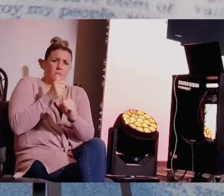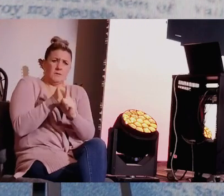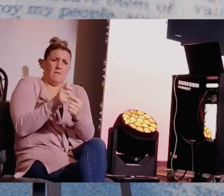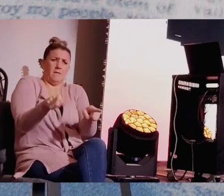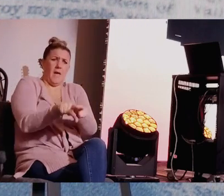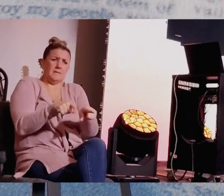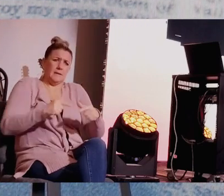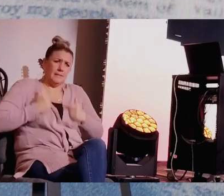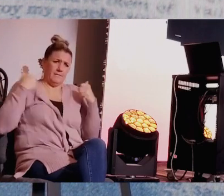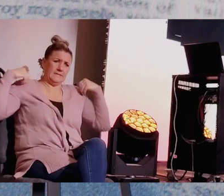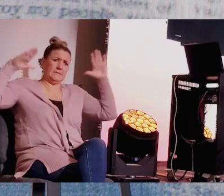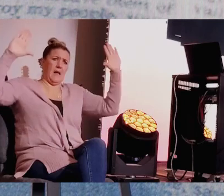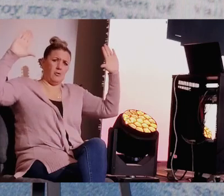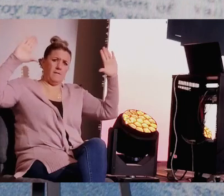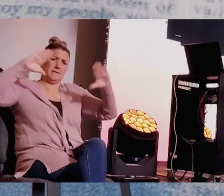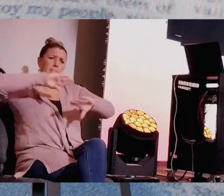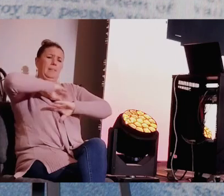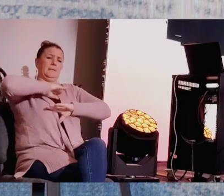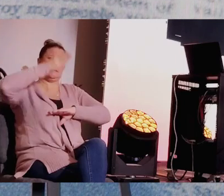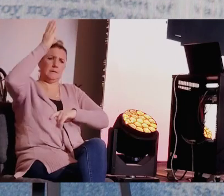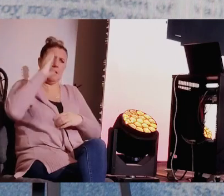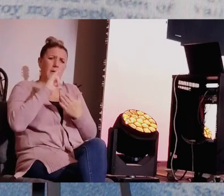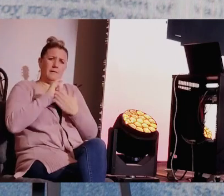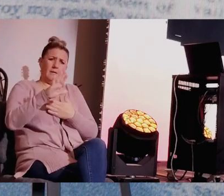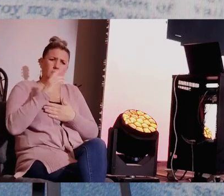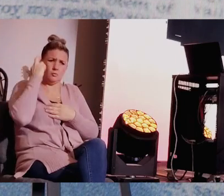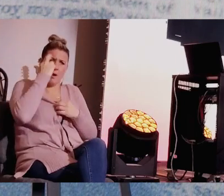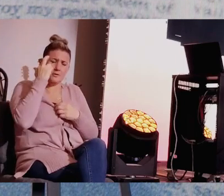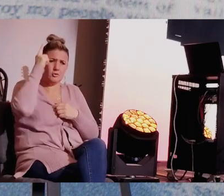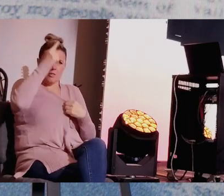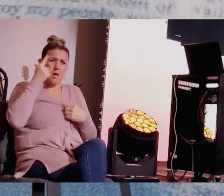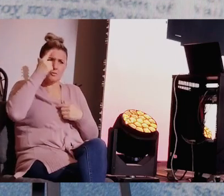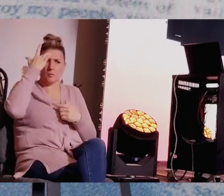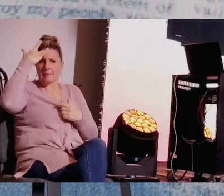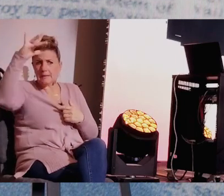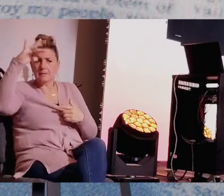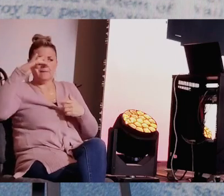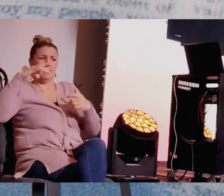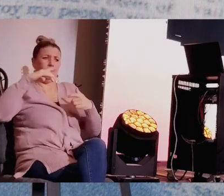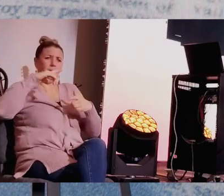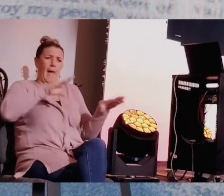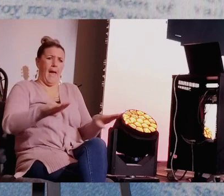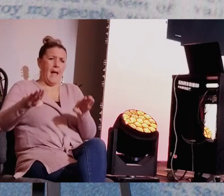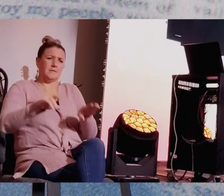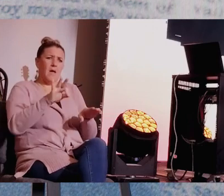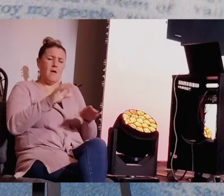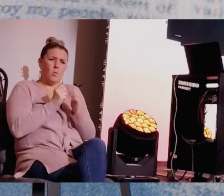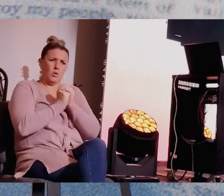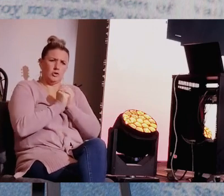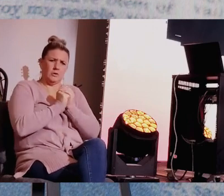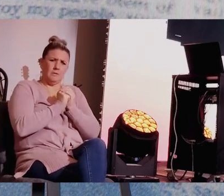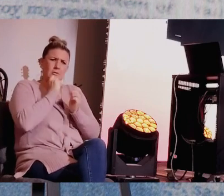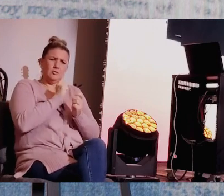a living sacrifice, holy and well-pleasing to God, which is your rational, logical, intellectual act of worship. And do not be